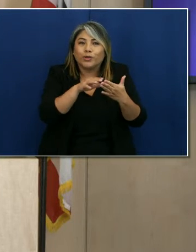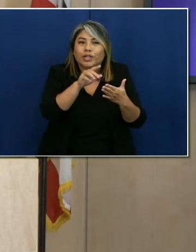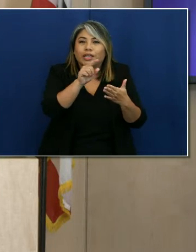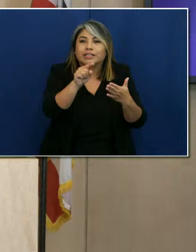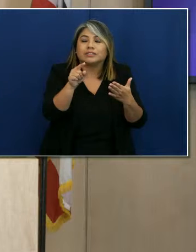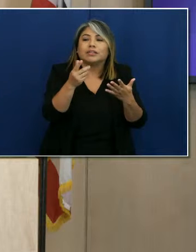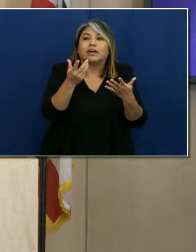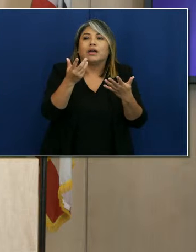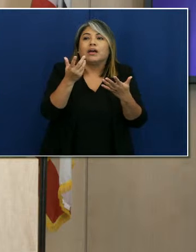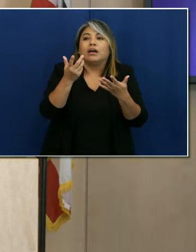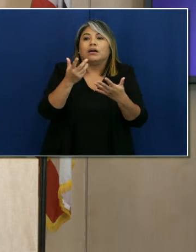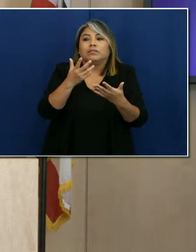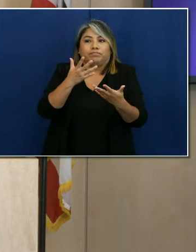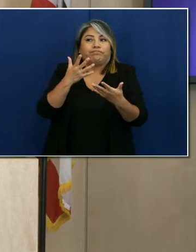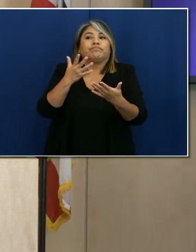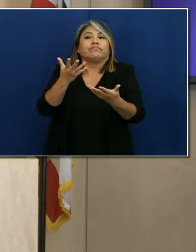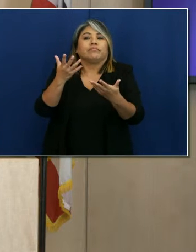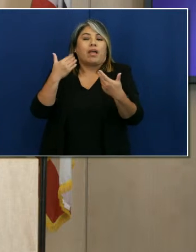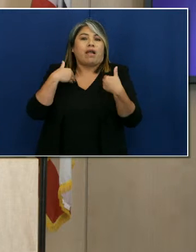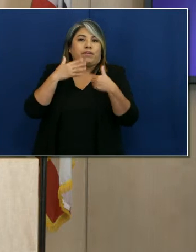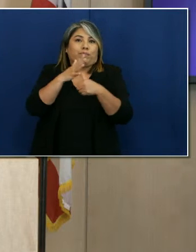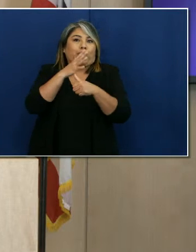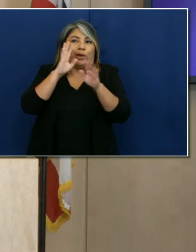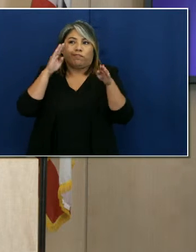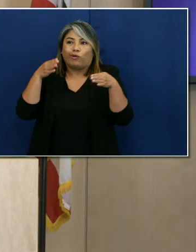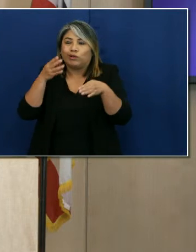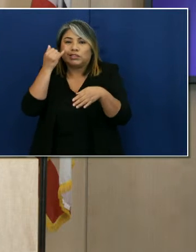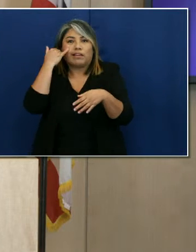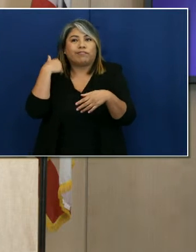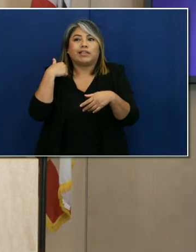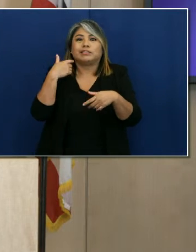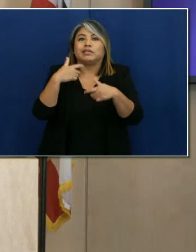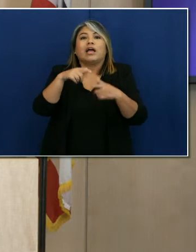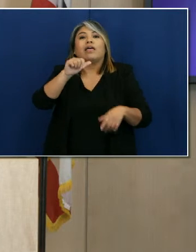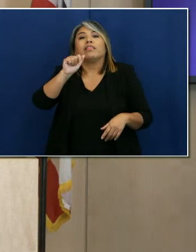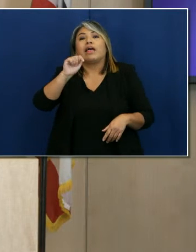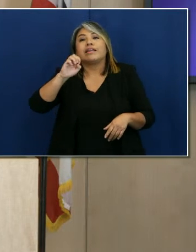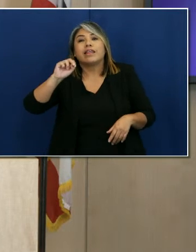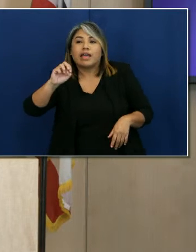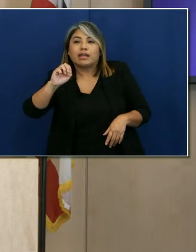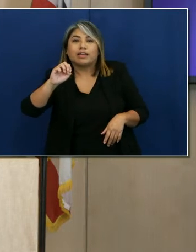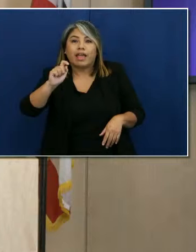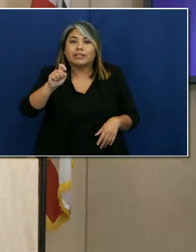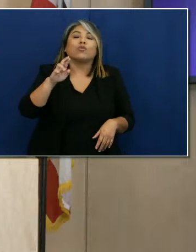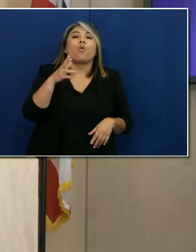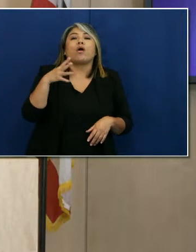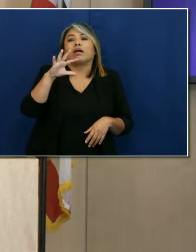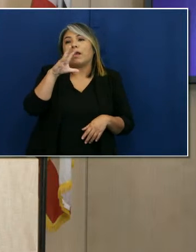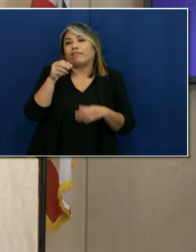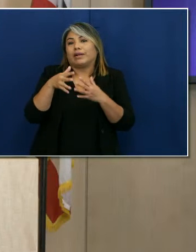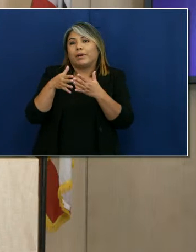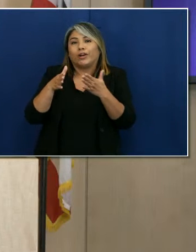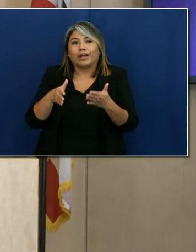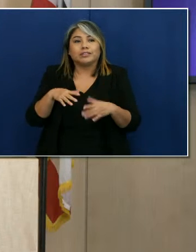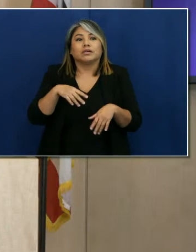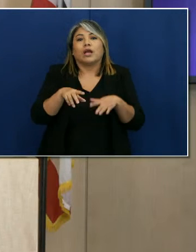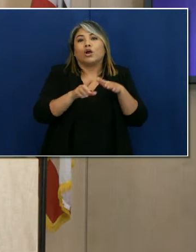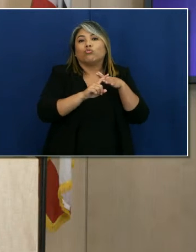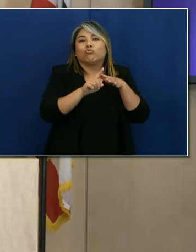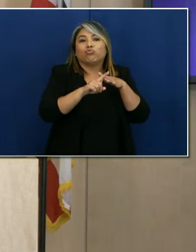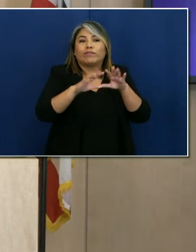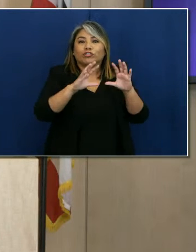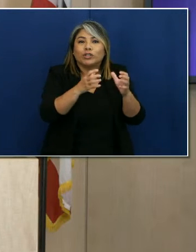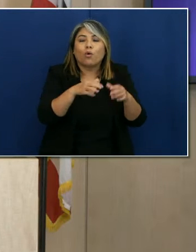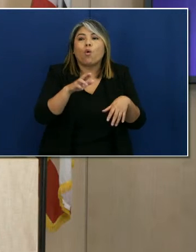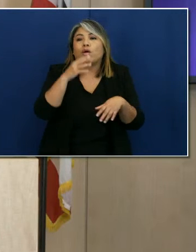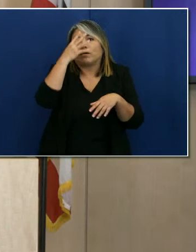are that have a primary focus, whether it is on the Latinx or African Americans, refugees, or immigrants, as